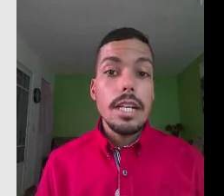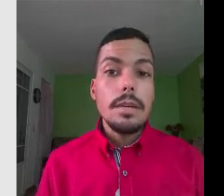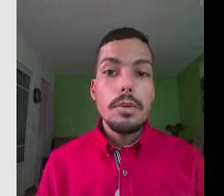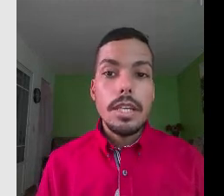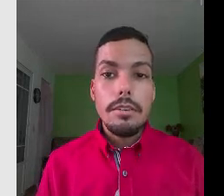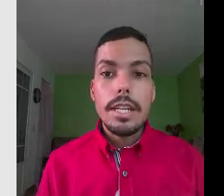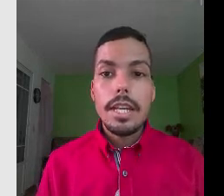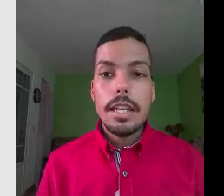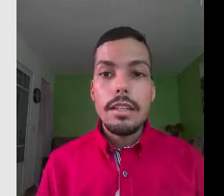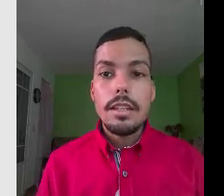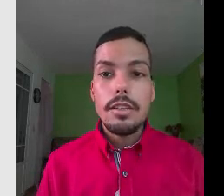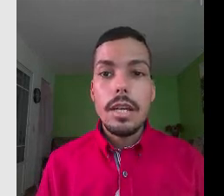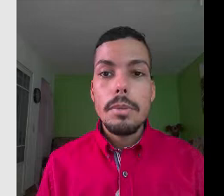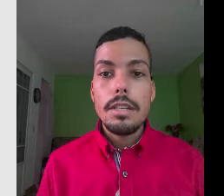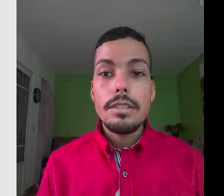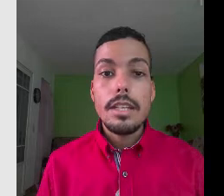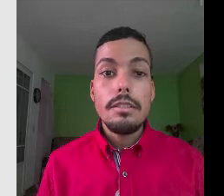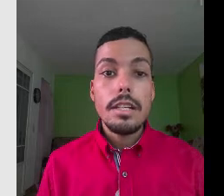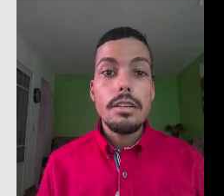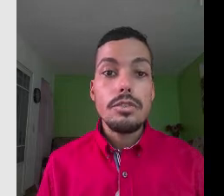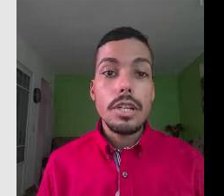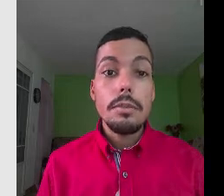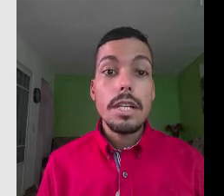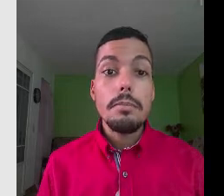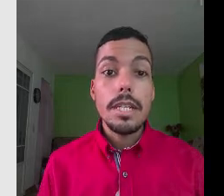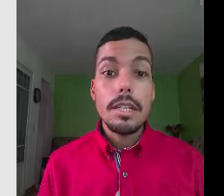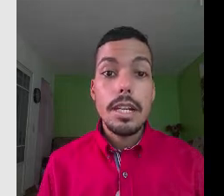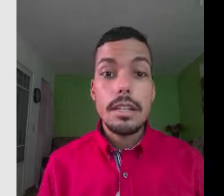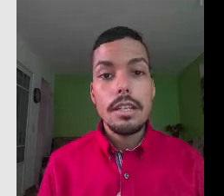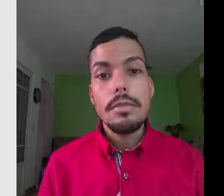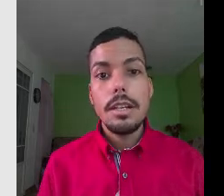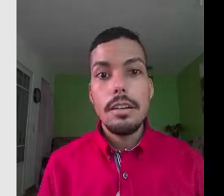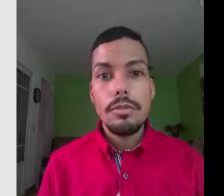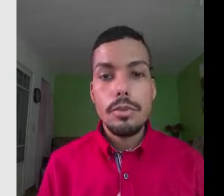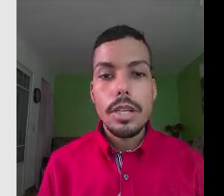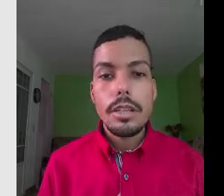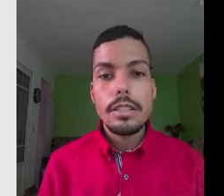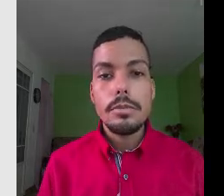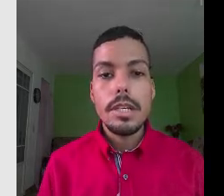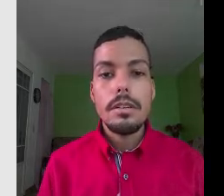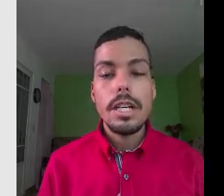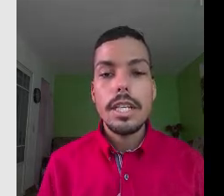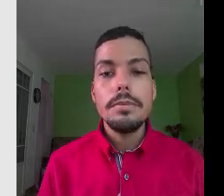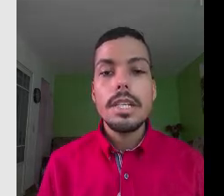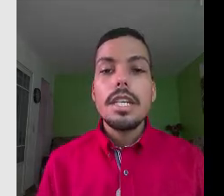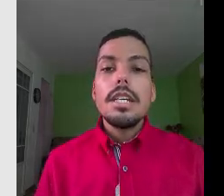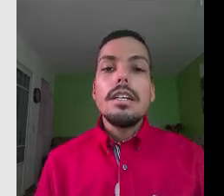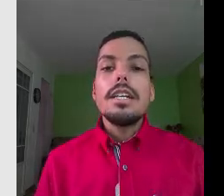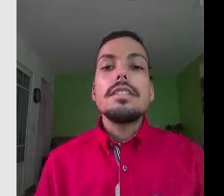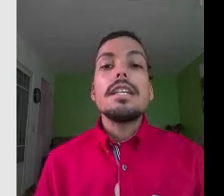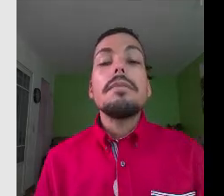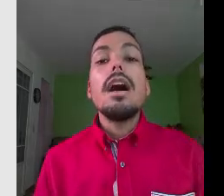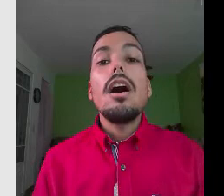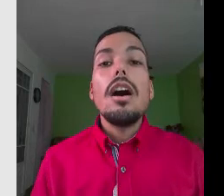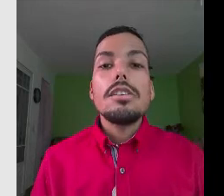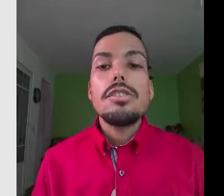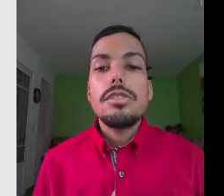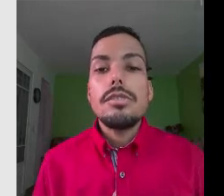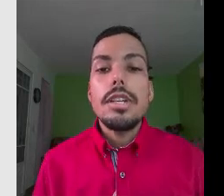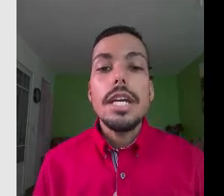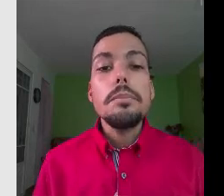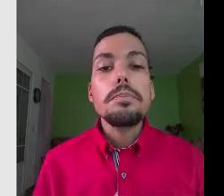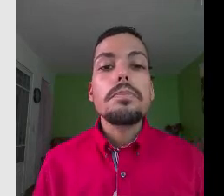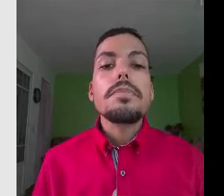sí, ¿verdad? Puede haber que hayan tenido la experiencia de verlos y son animales bien grandes, ¿verdad? Fuertes, míralos ahí. ¿Verdad? Y se llama